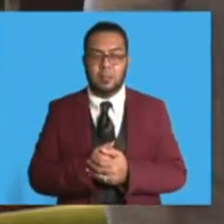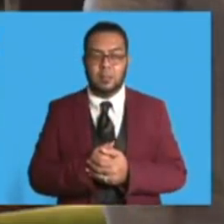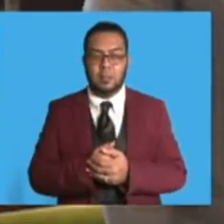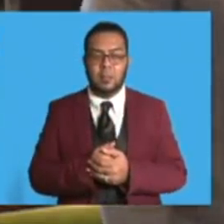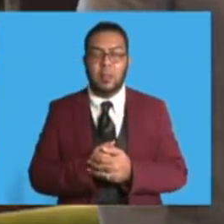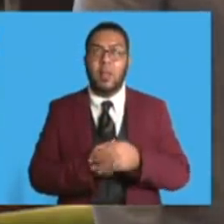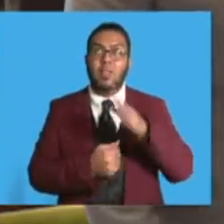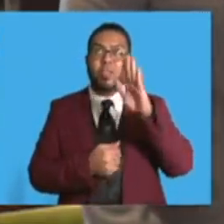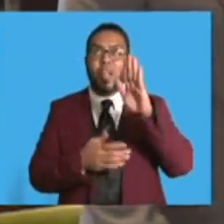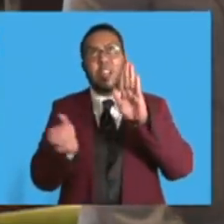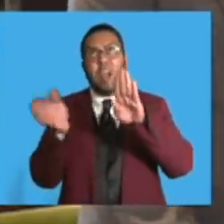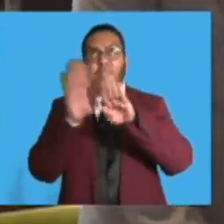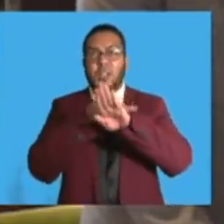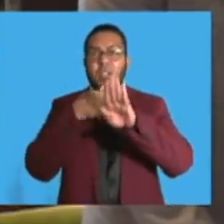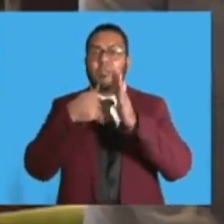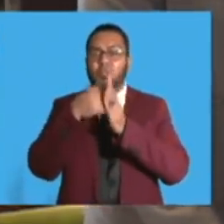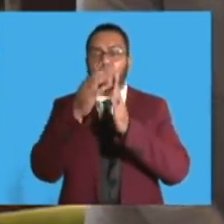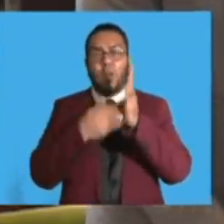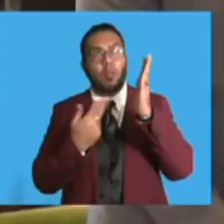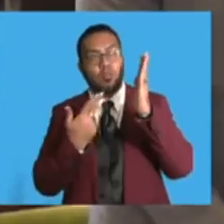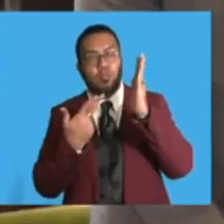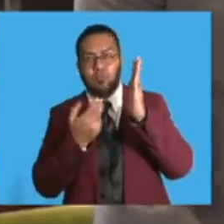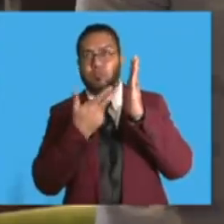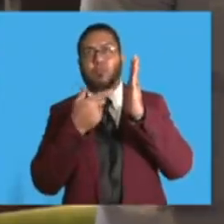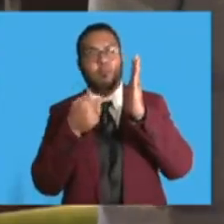the indentation.